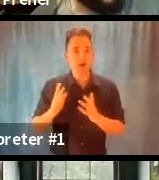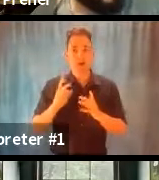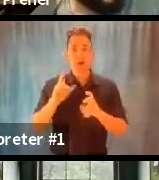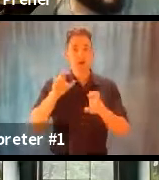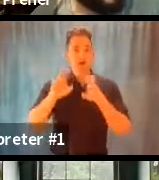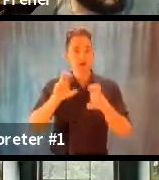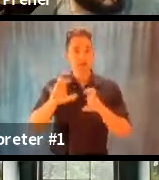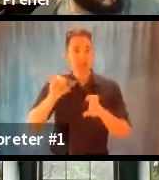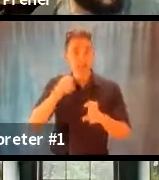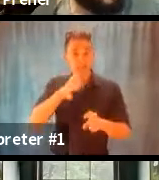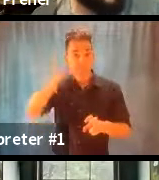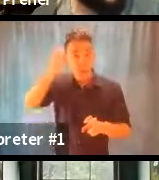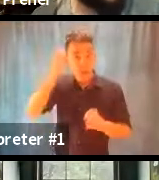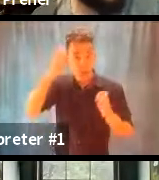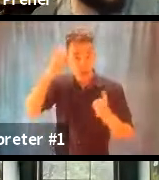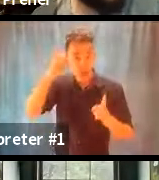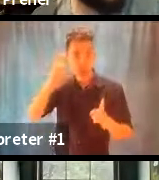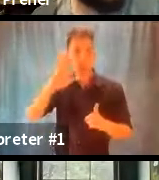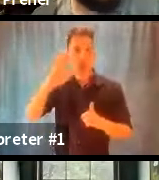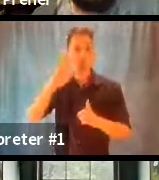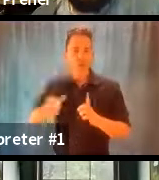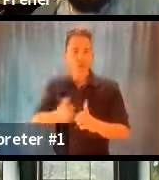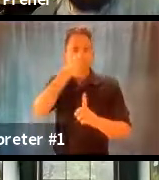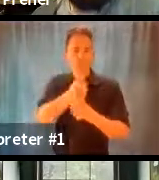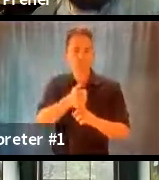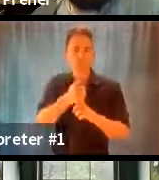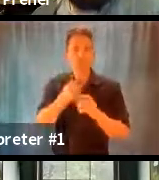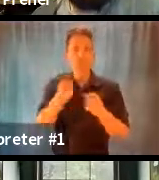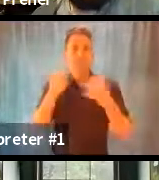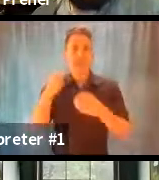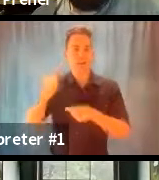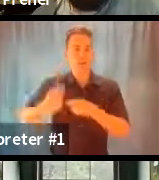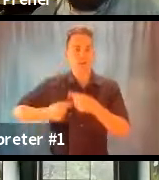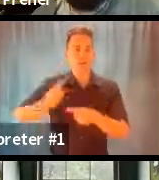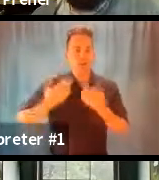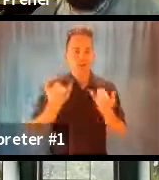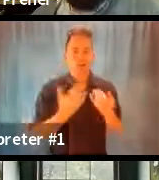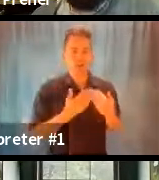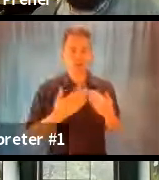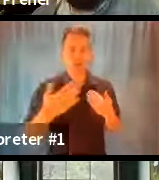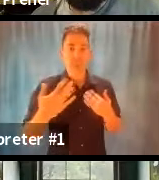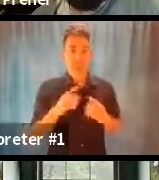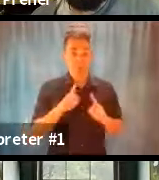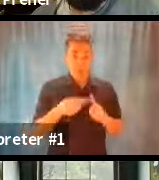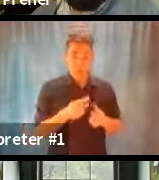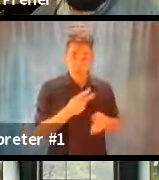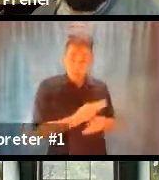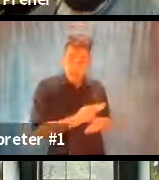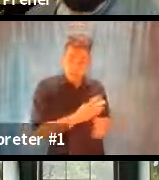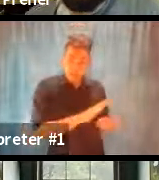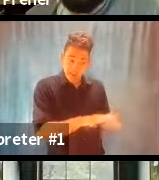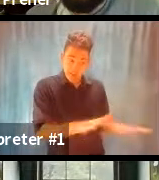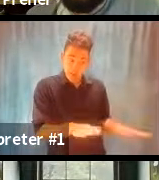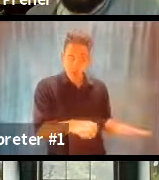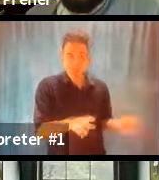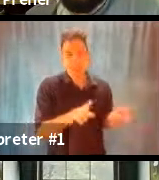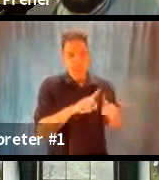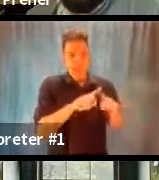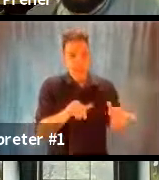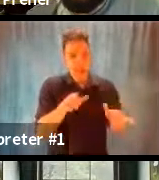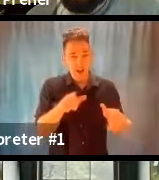positive impact on generations, because when raising our children, we're also raising our grandchildren. Thank